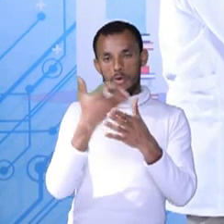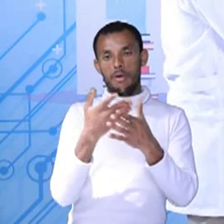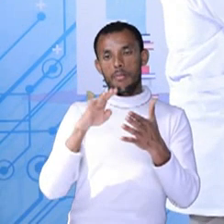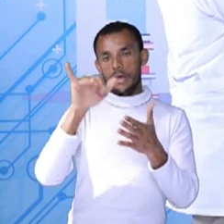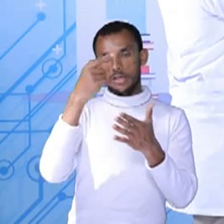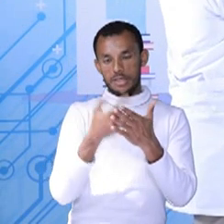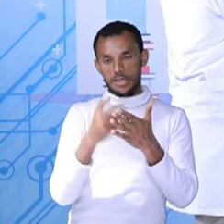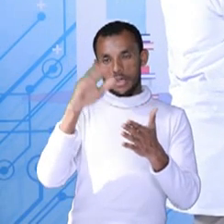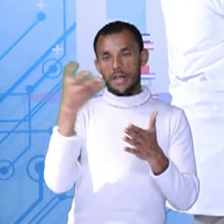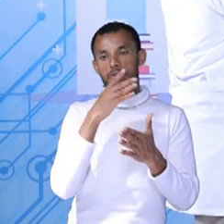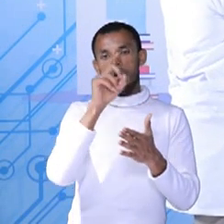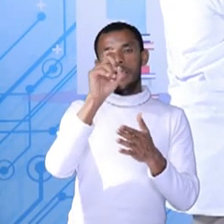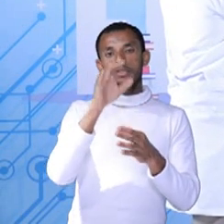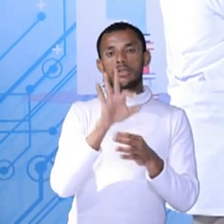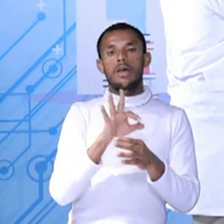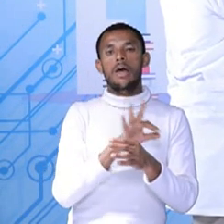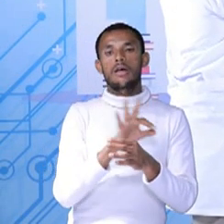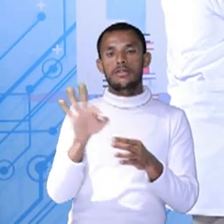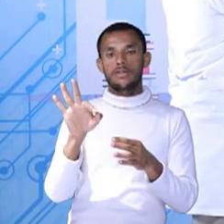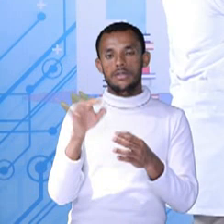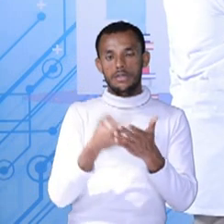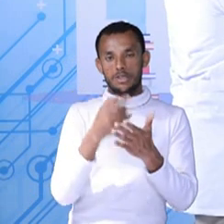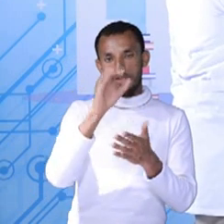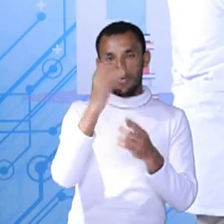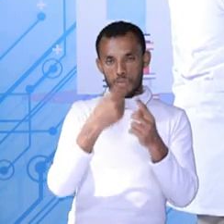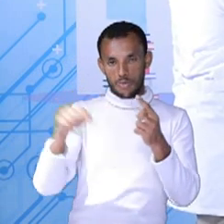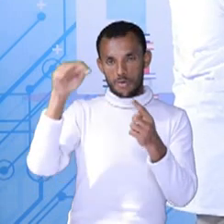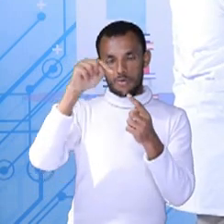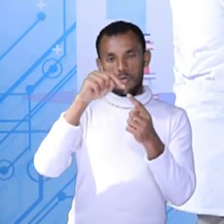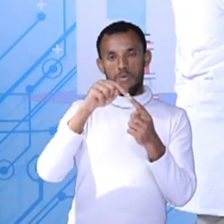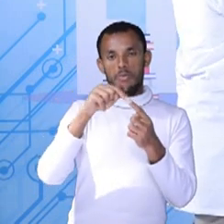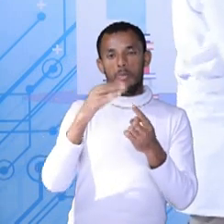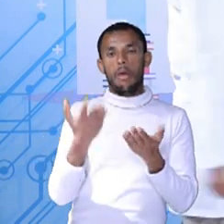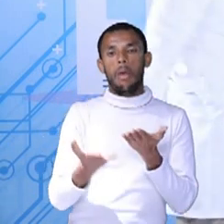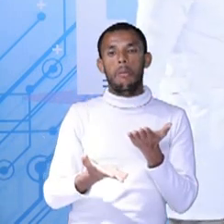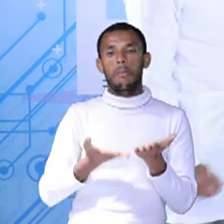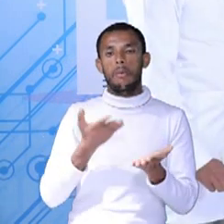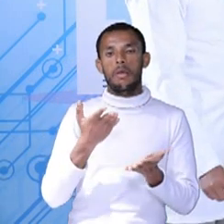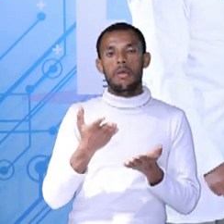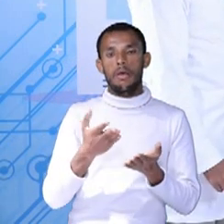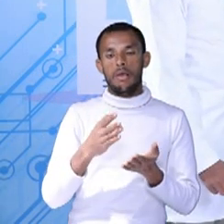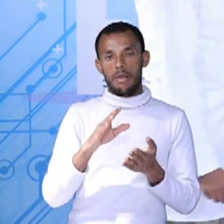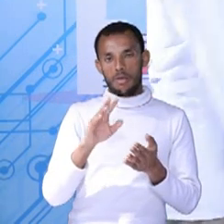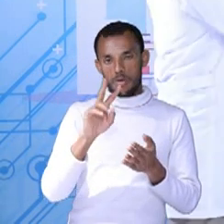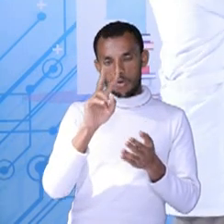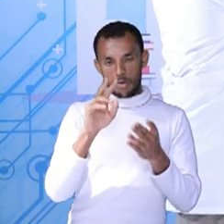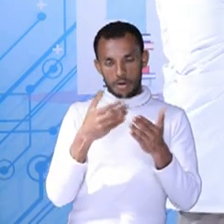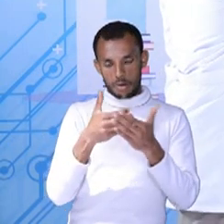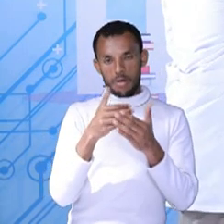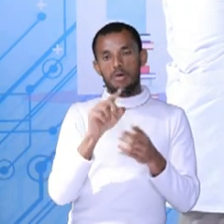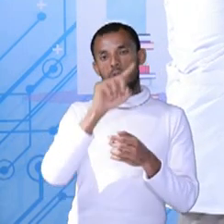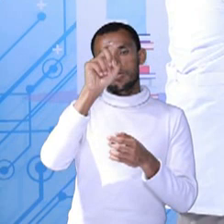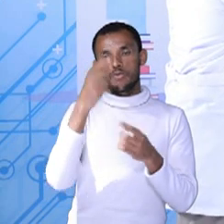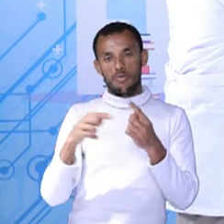in the x-axis from, this is 0, from 0 to maybe 2 is near here. So you